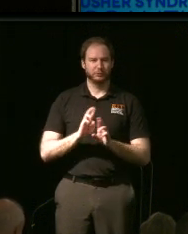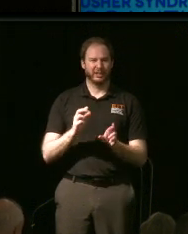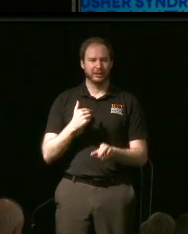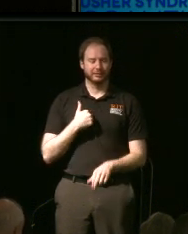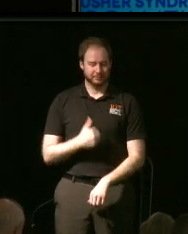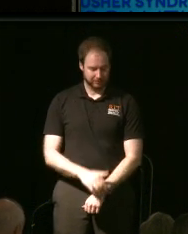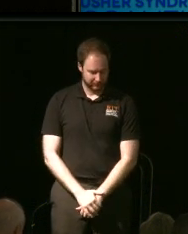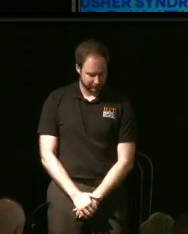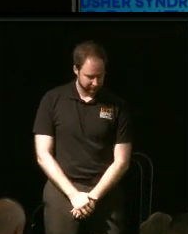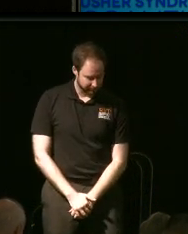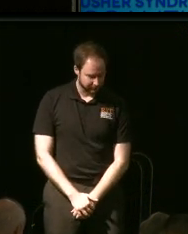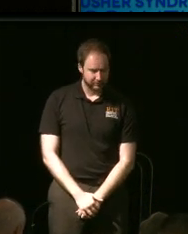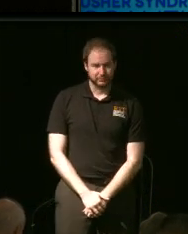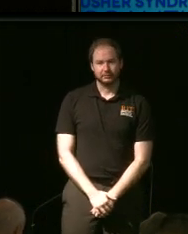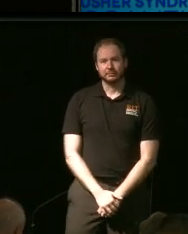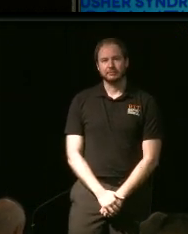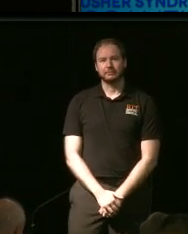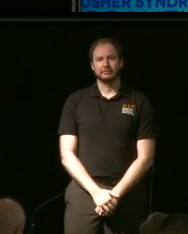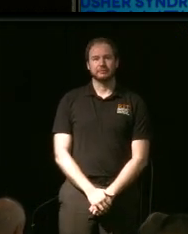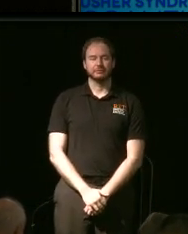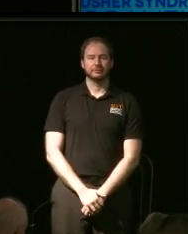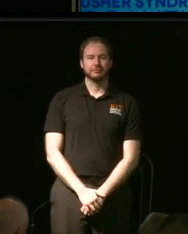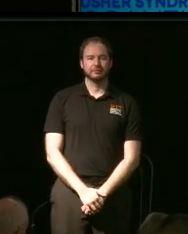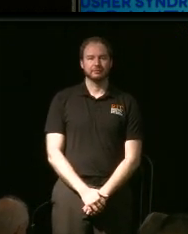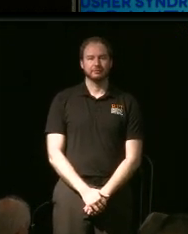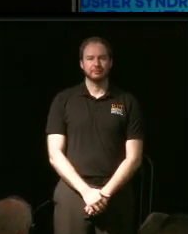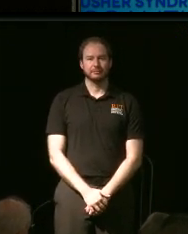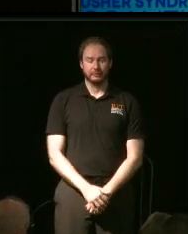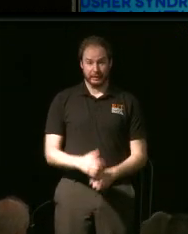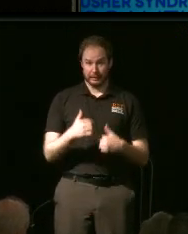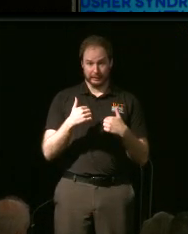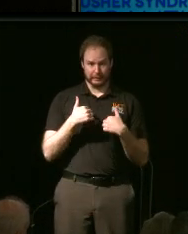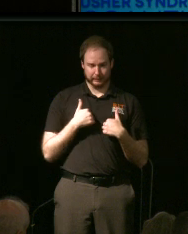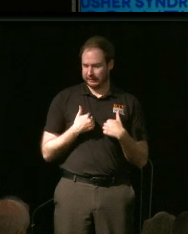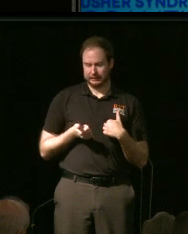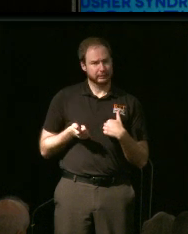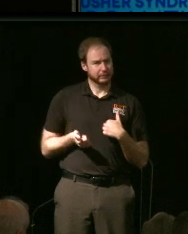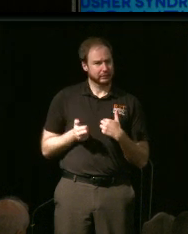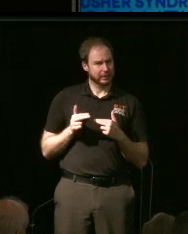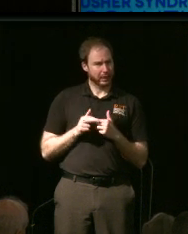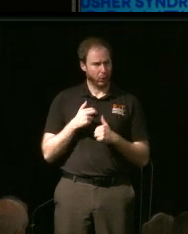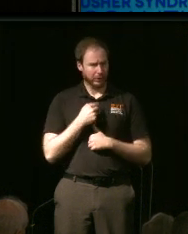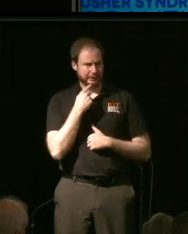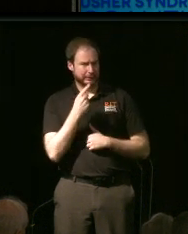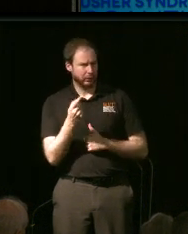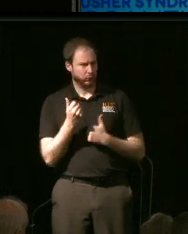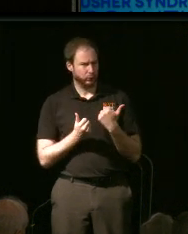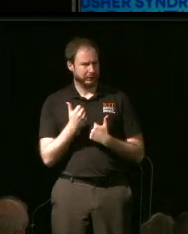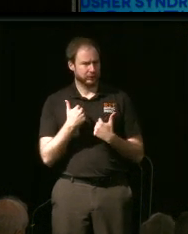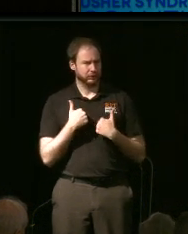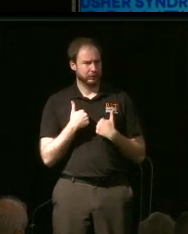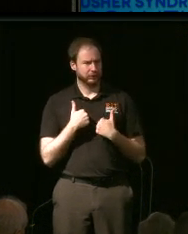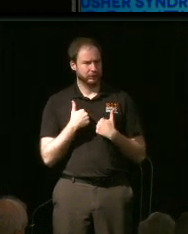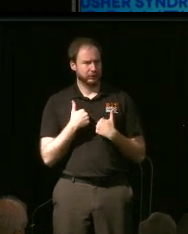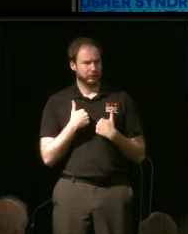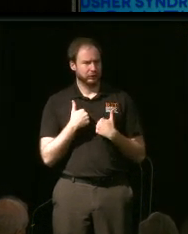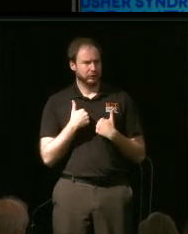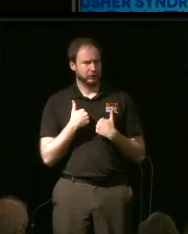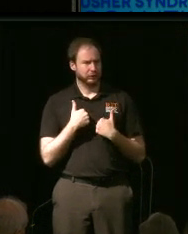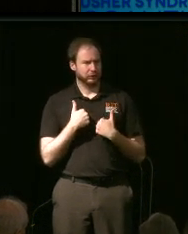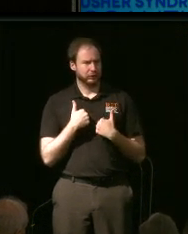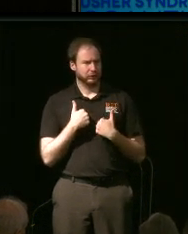just a minute. Do I control changing the slides with